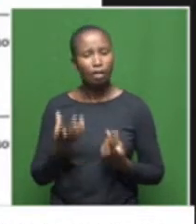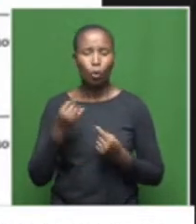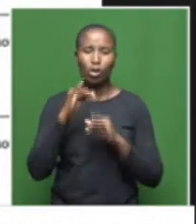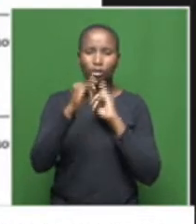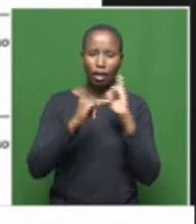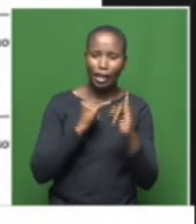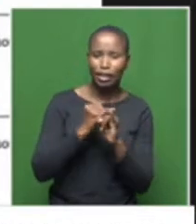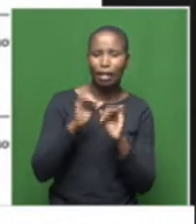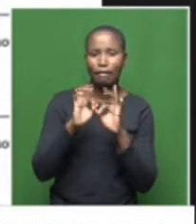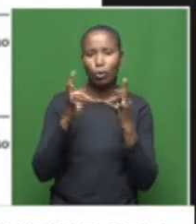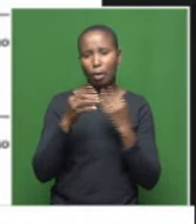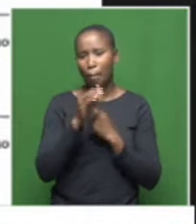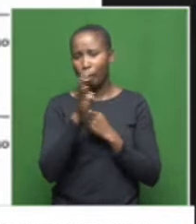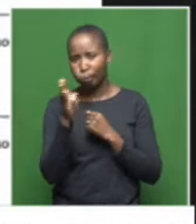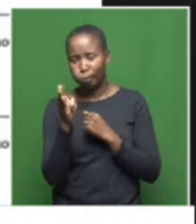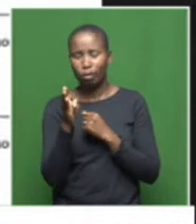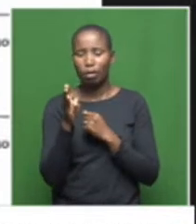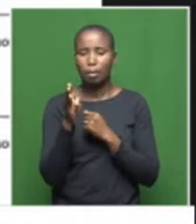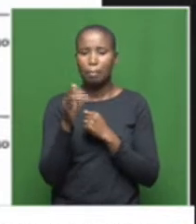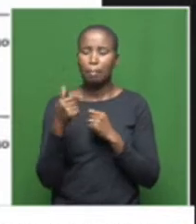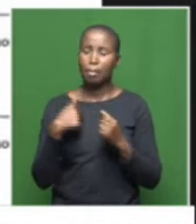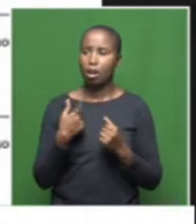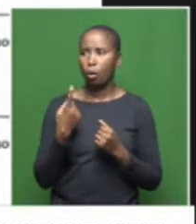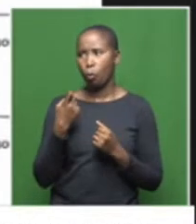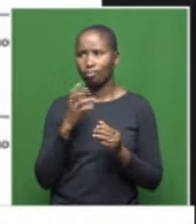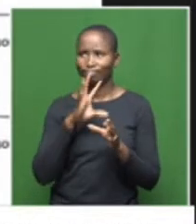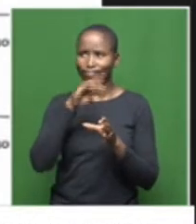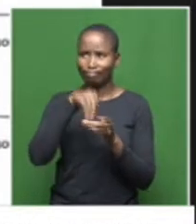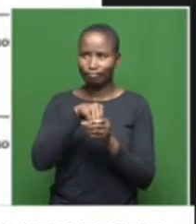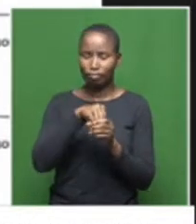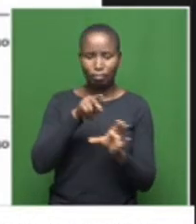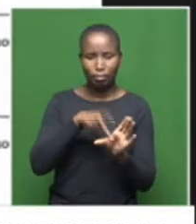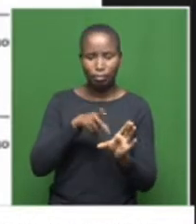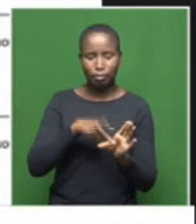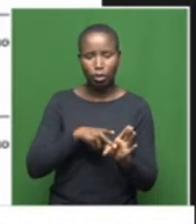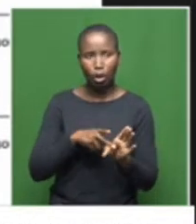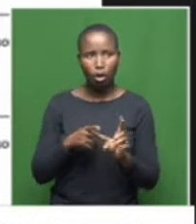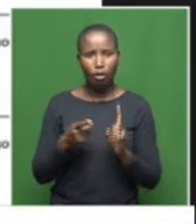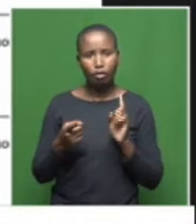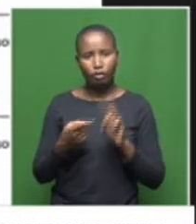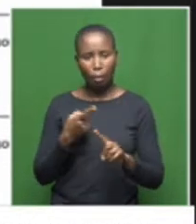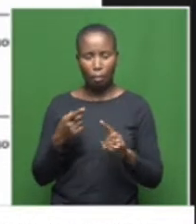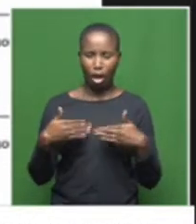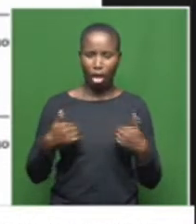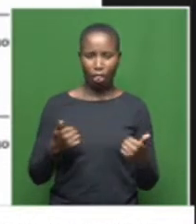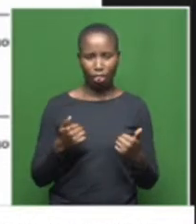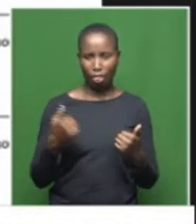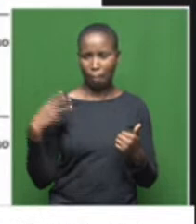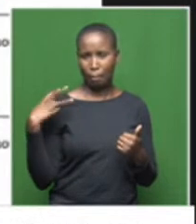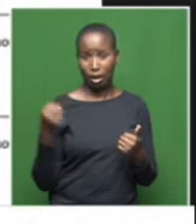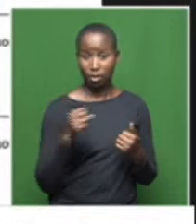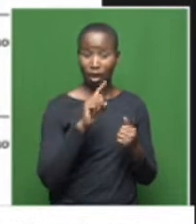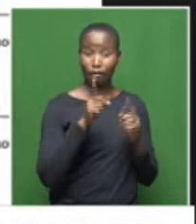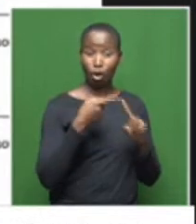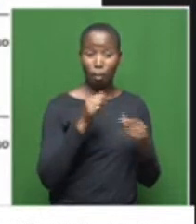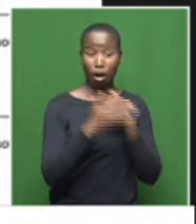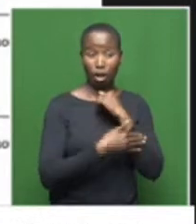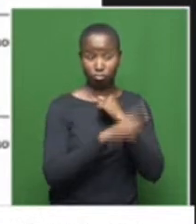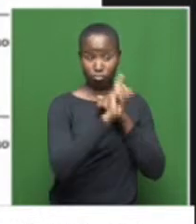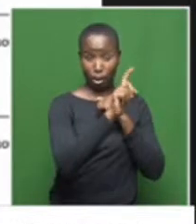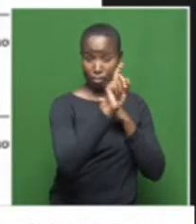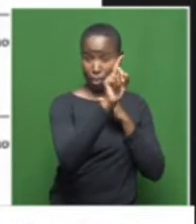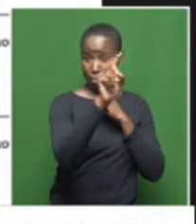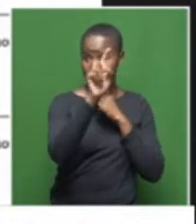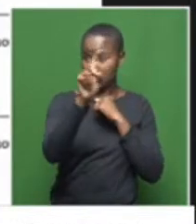forums, including one in which I was participating yesterday with the various health ministers from various countries and